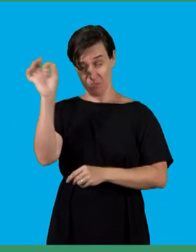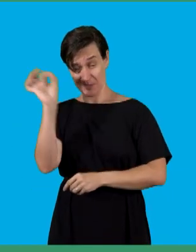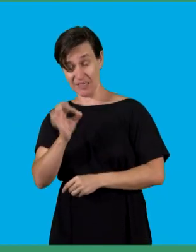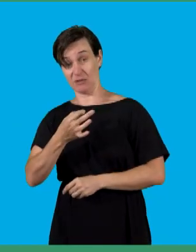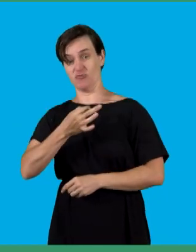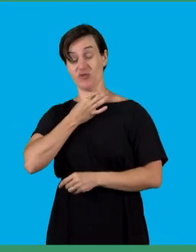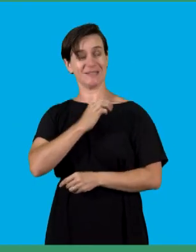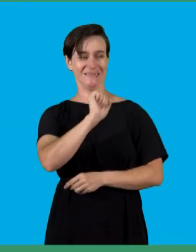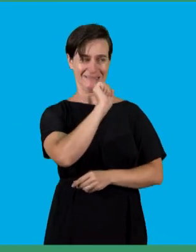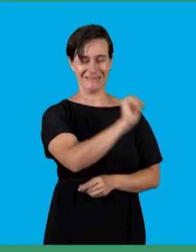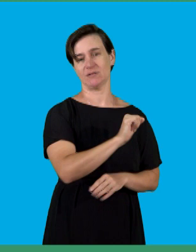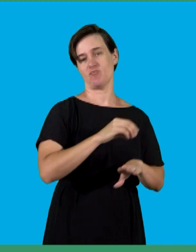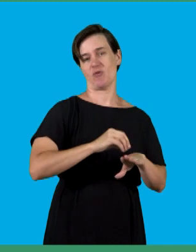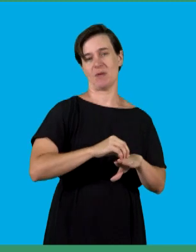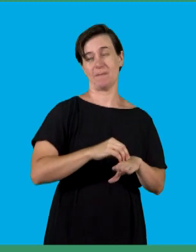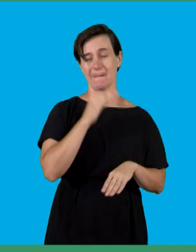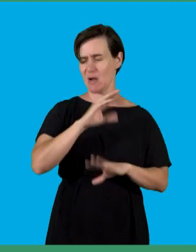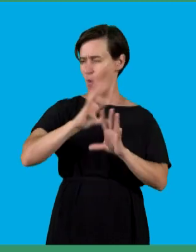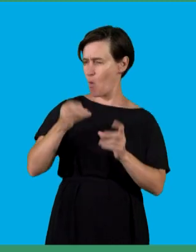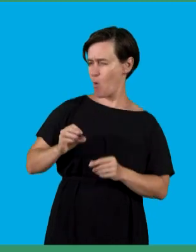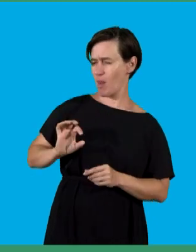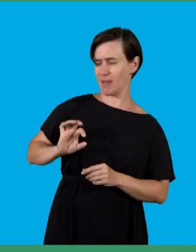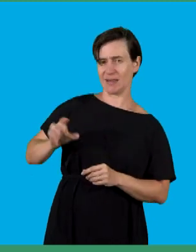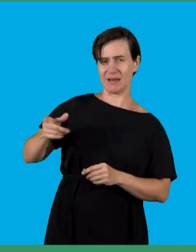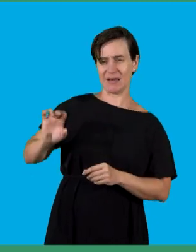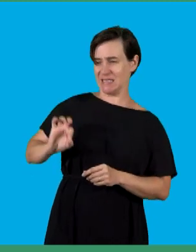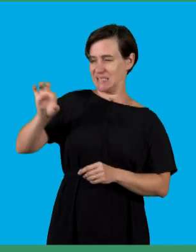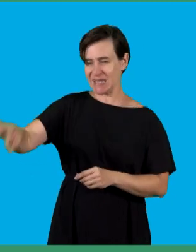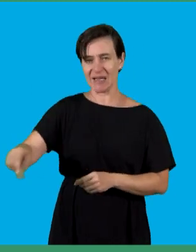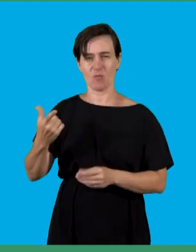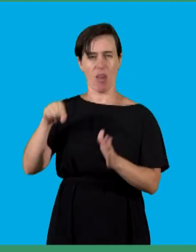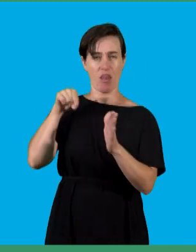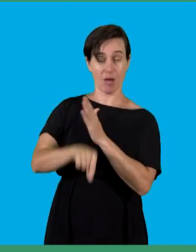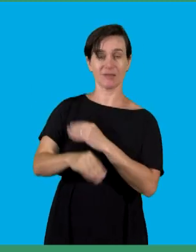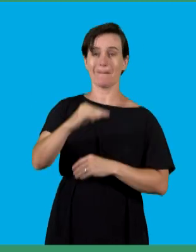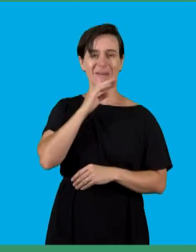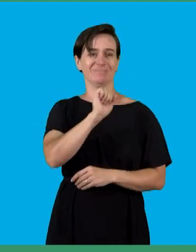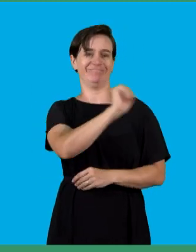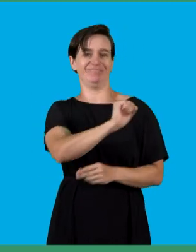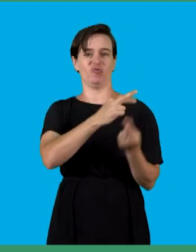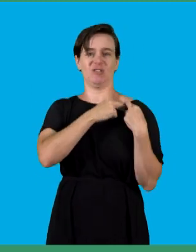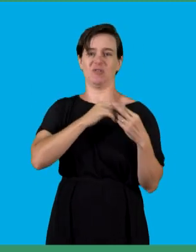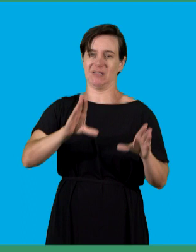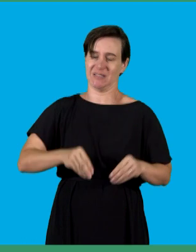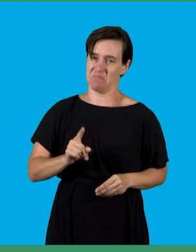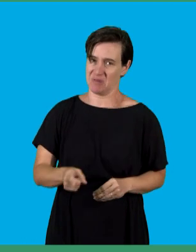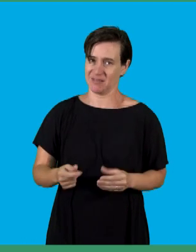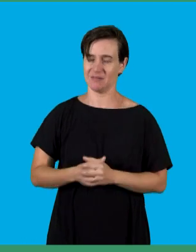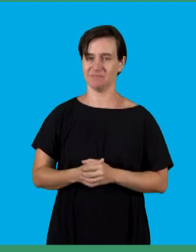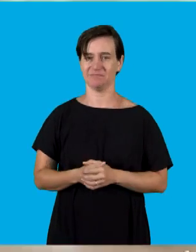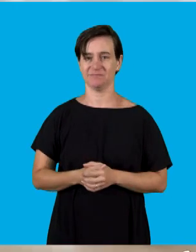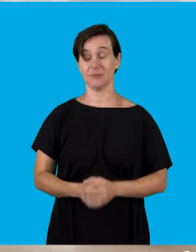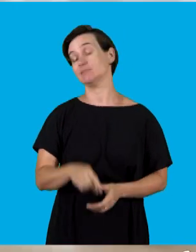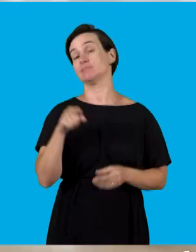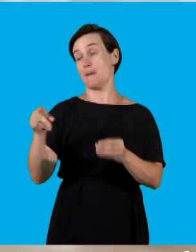the owner is personally liable for all the debts and losses suffered by the business. So since the